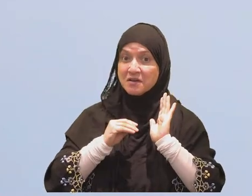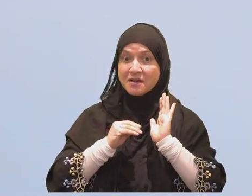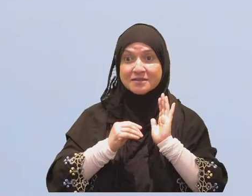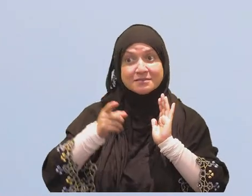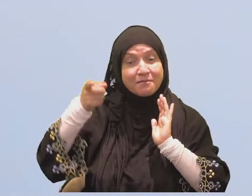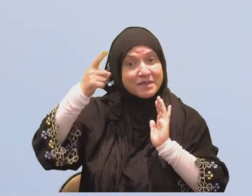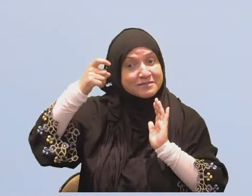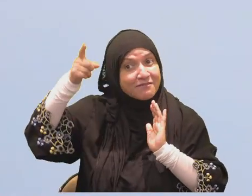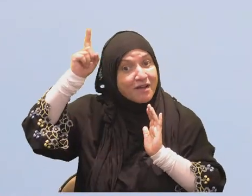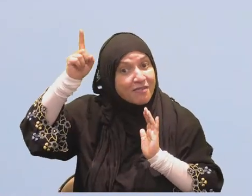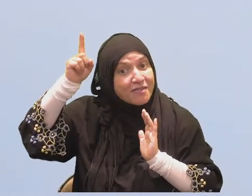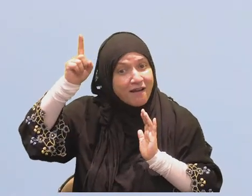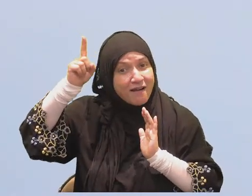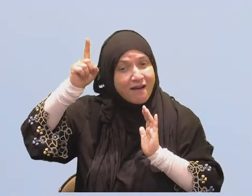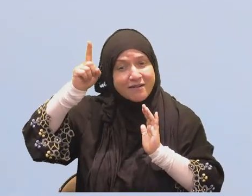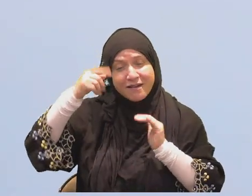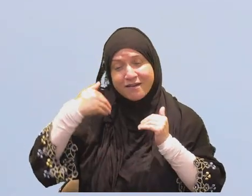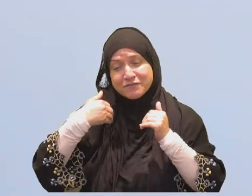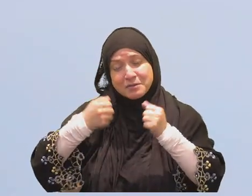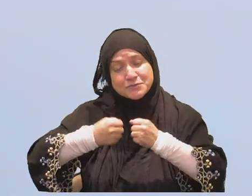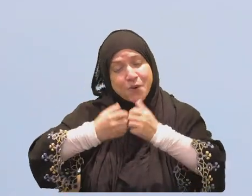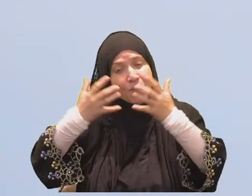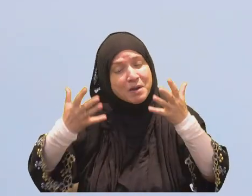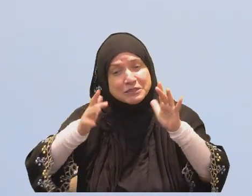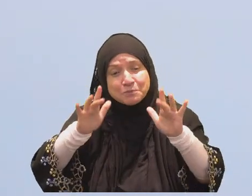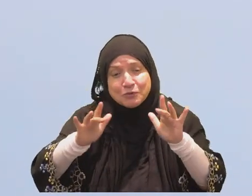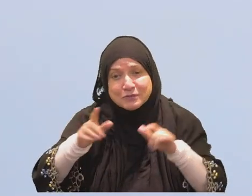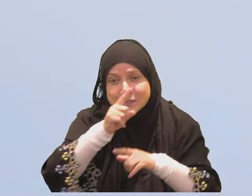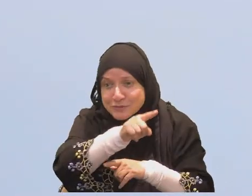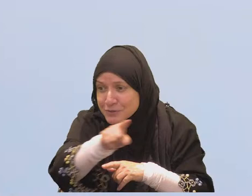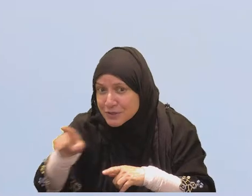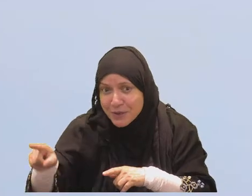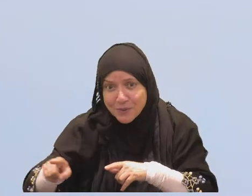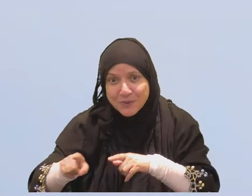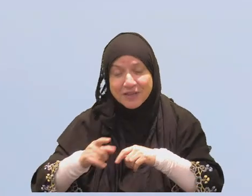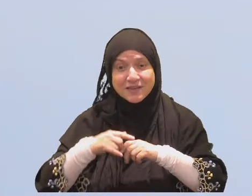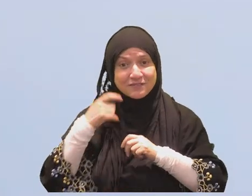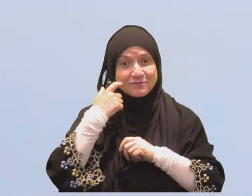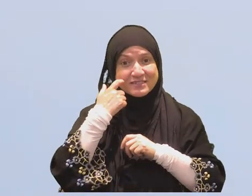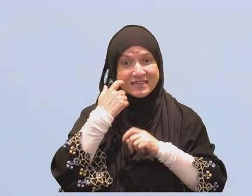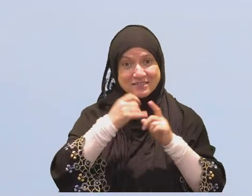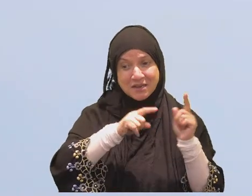from the hospital visiting one of our brothers. We get sick, we have medical care.